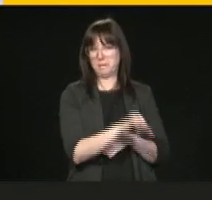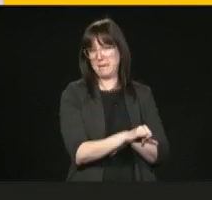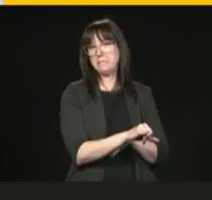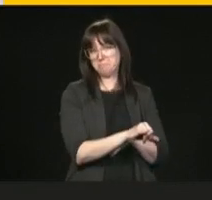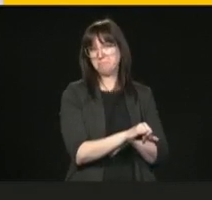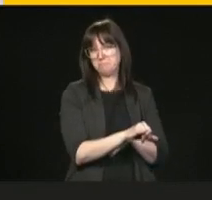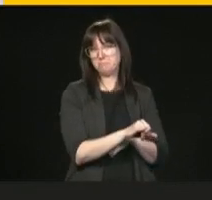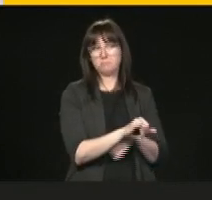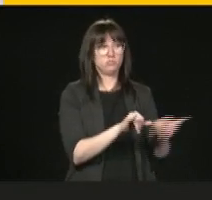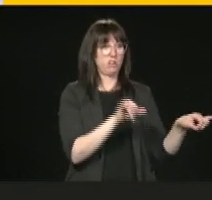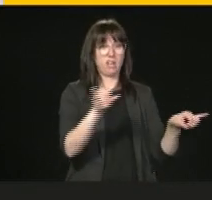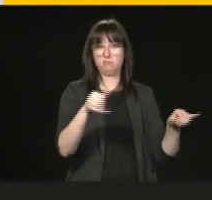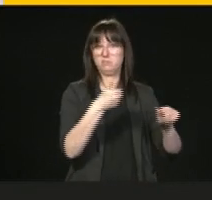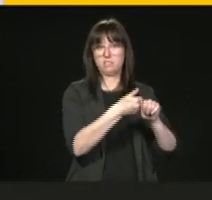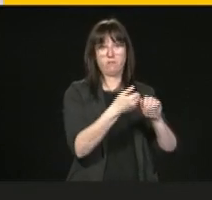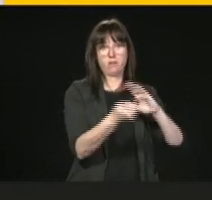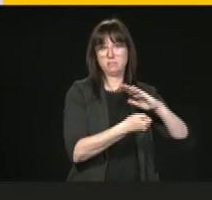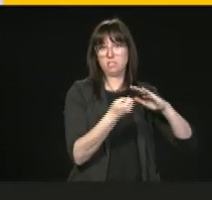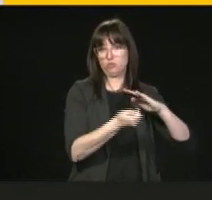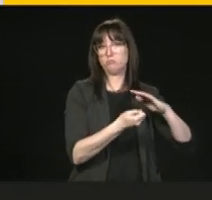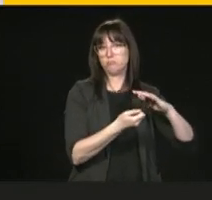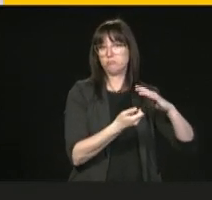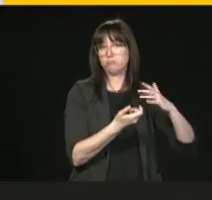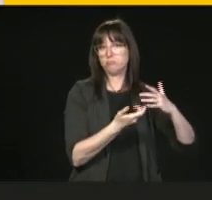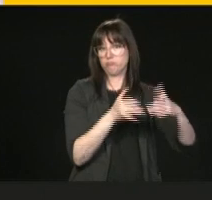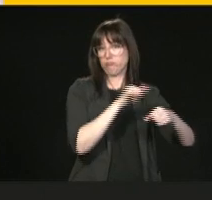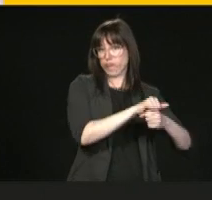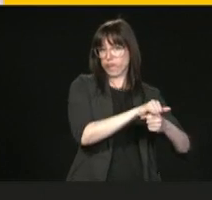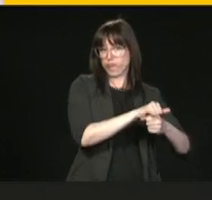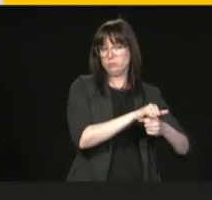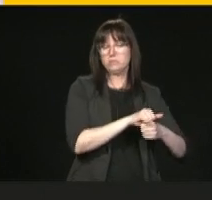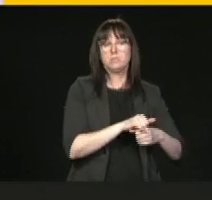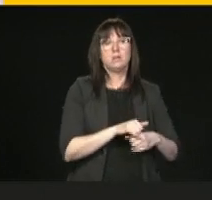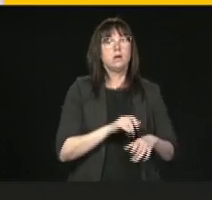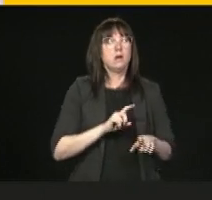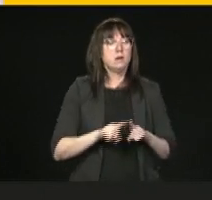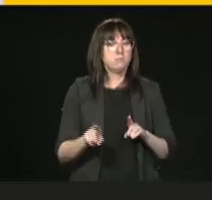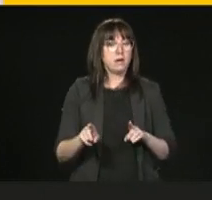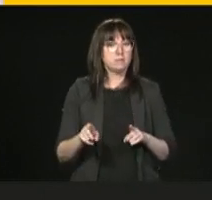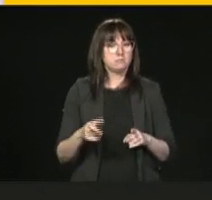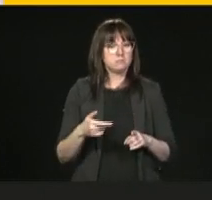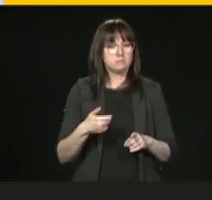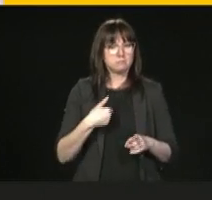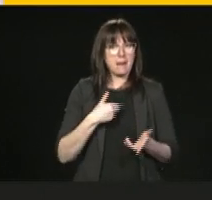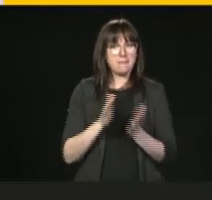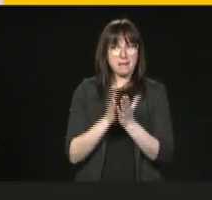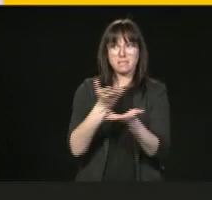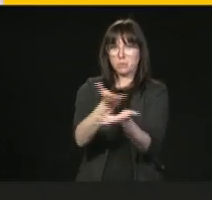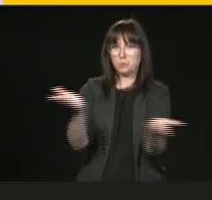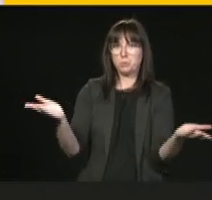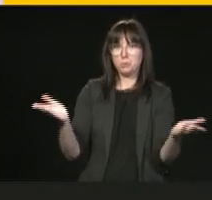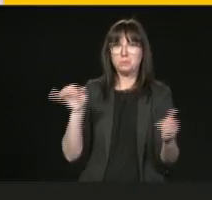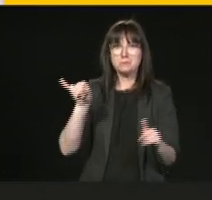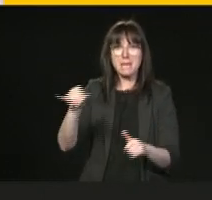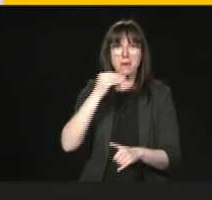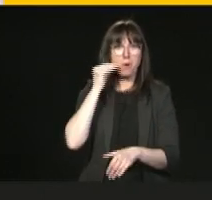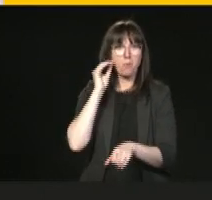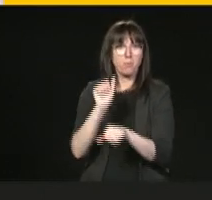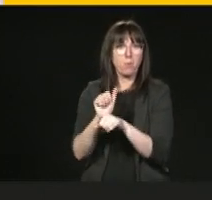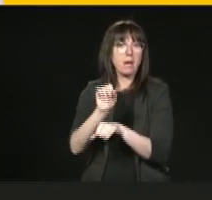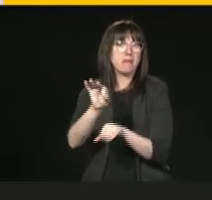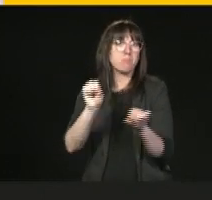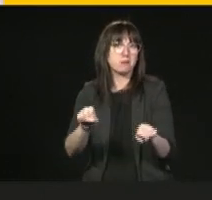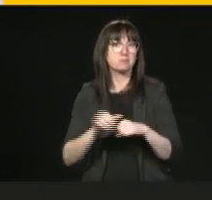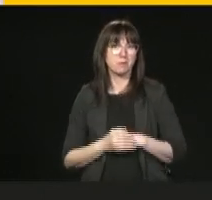tell us to stay in self-isolation. But at the same time, we're asking Canadians to work from home wherever possible.